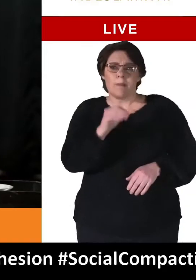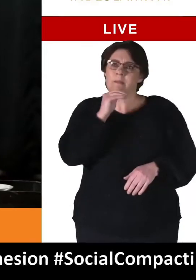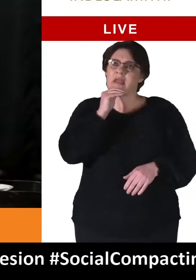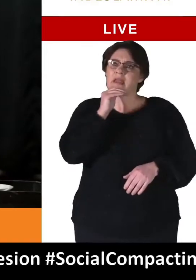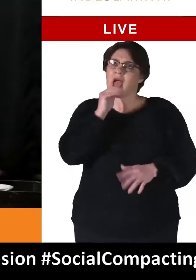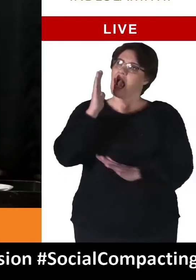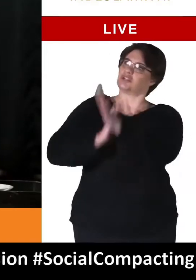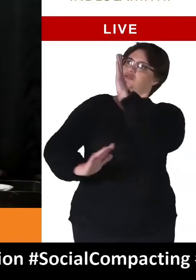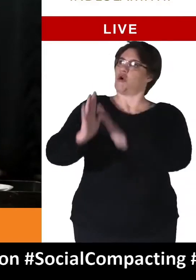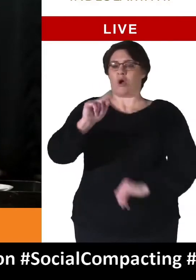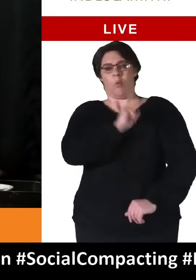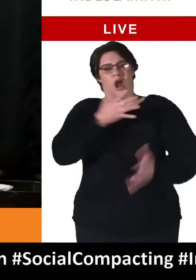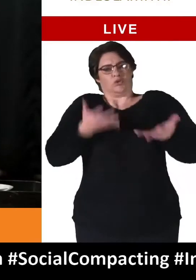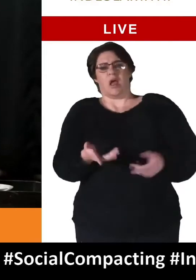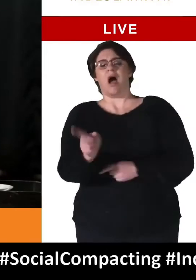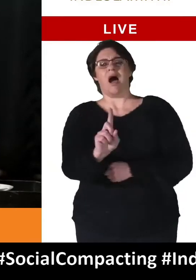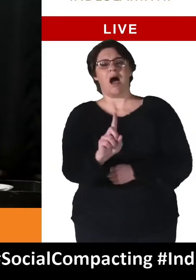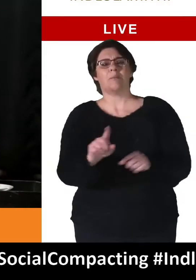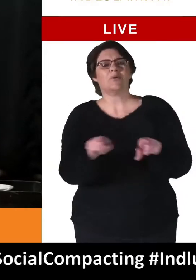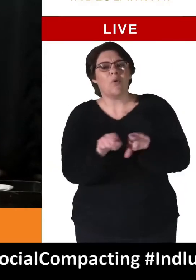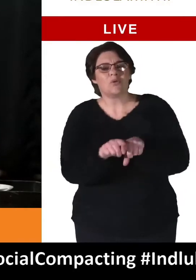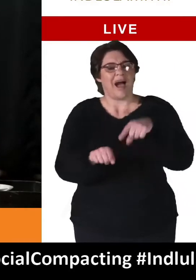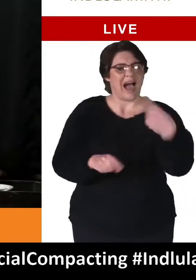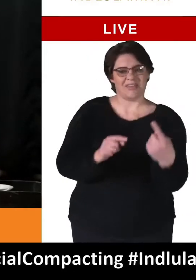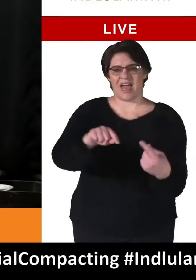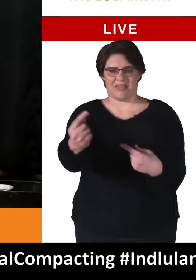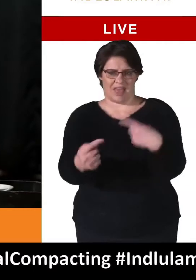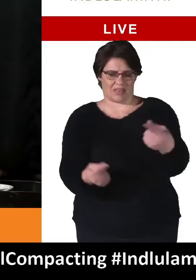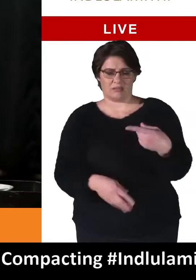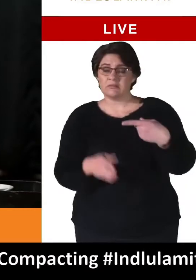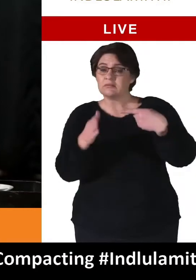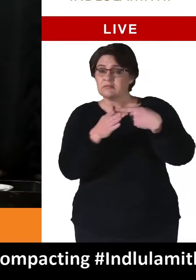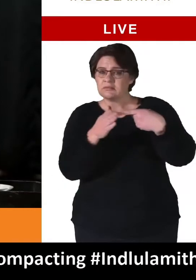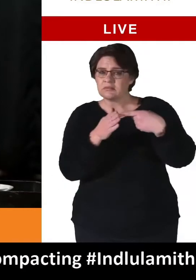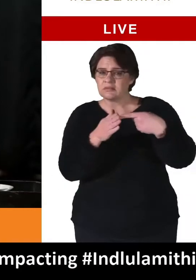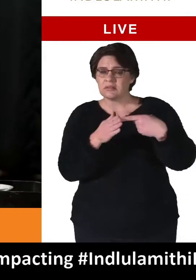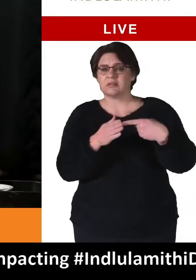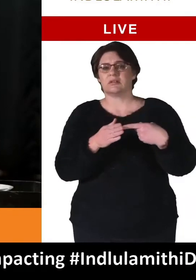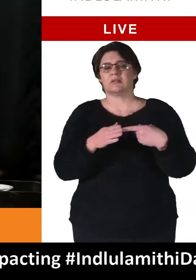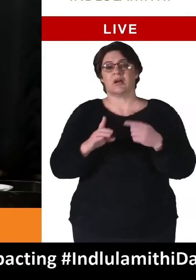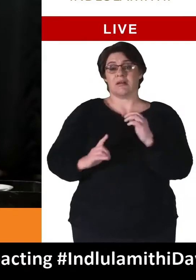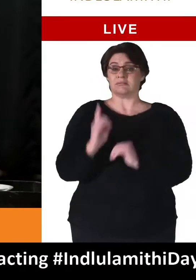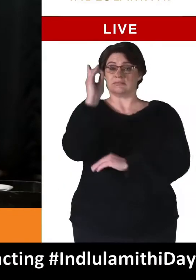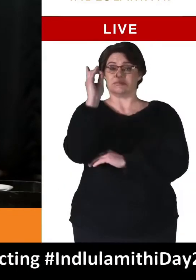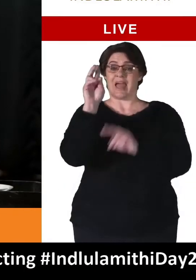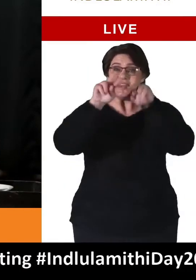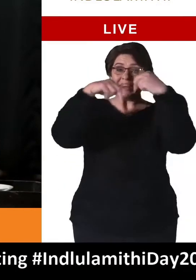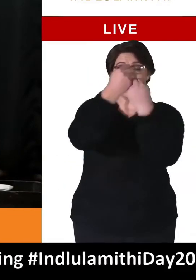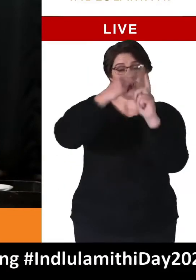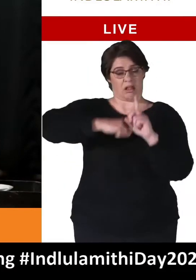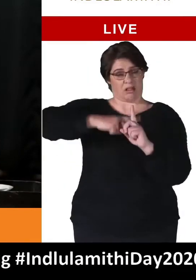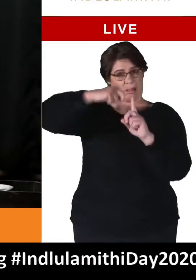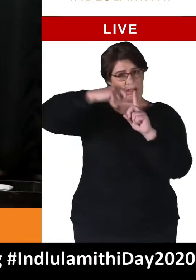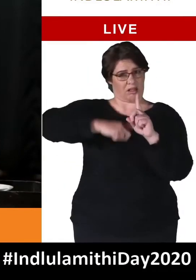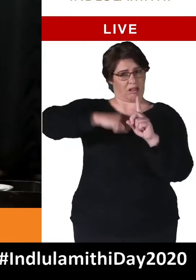today historic, but two other moments. First, Indlulamithi National Barometer will